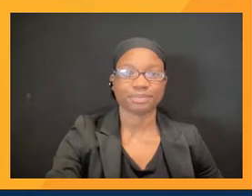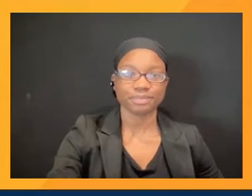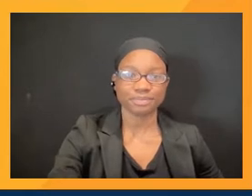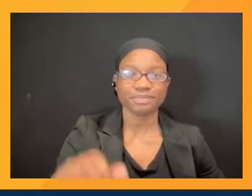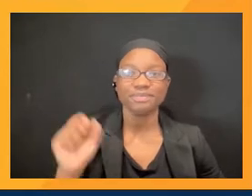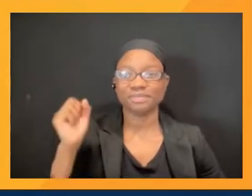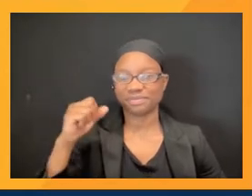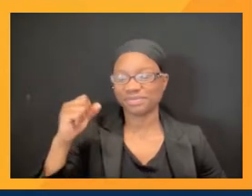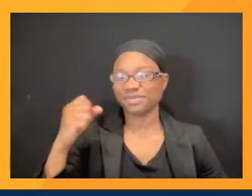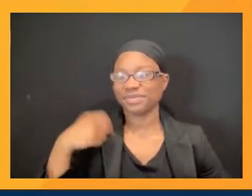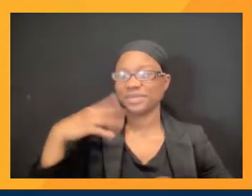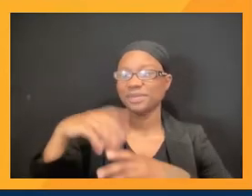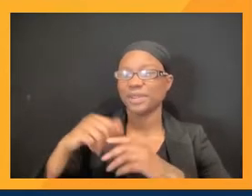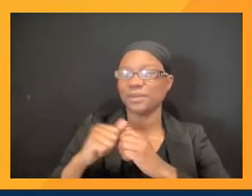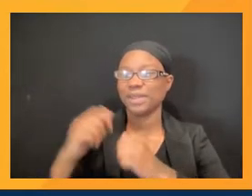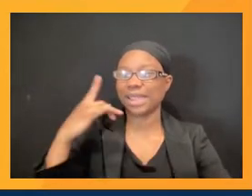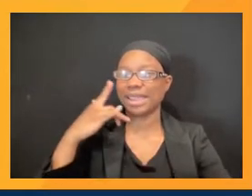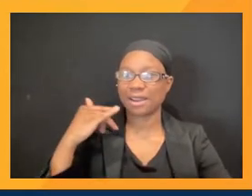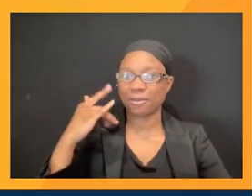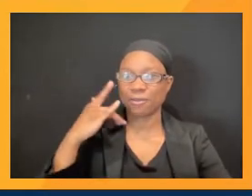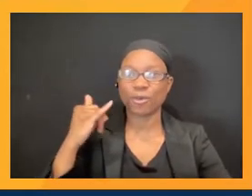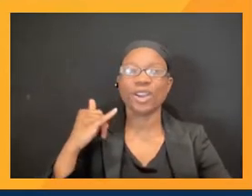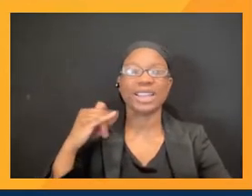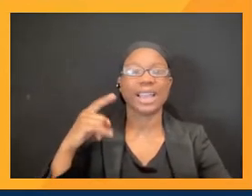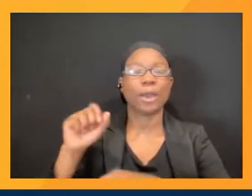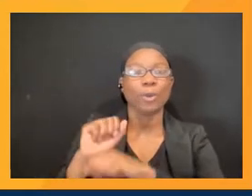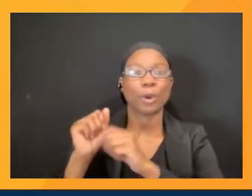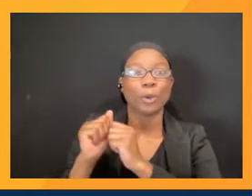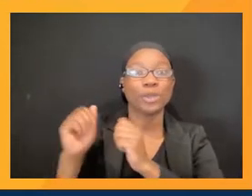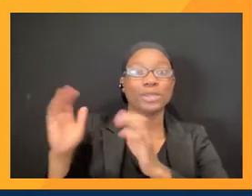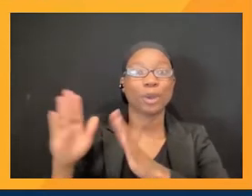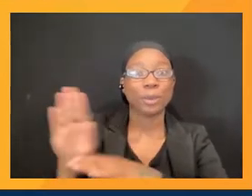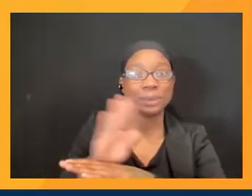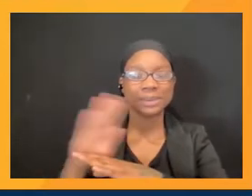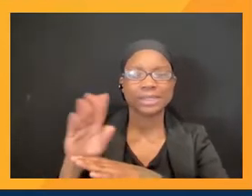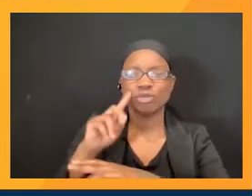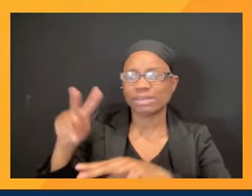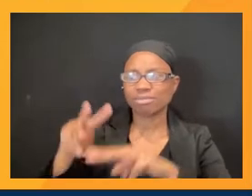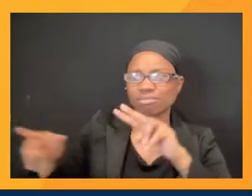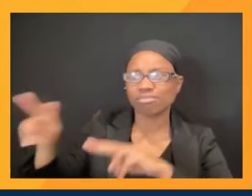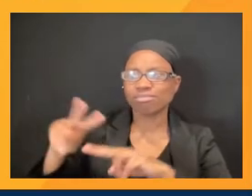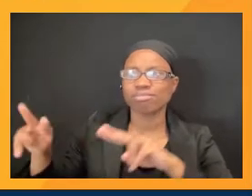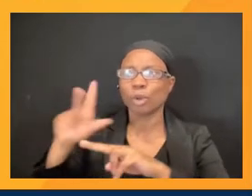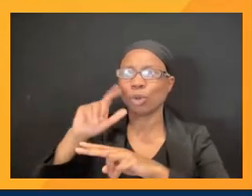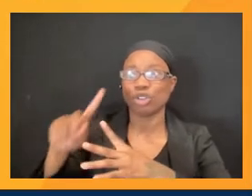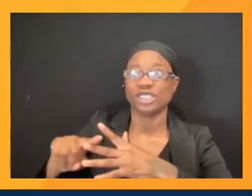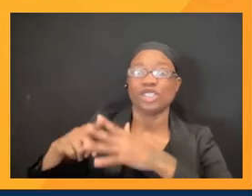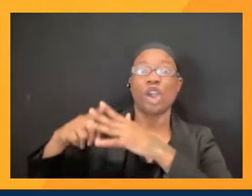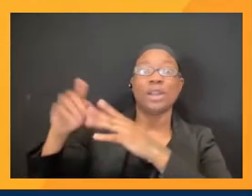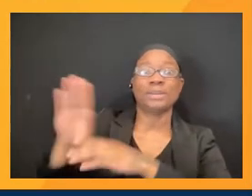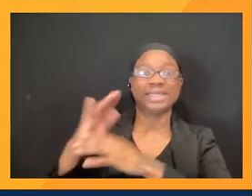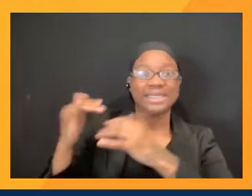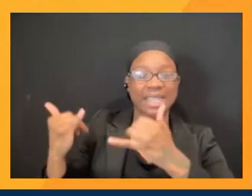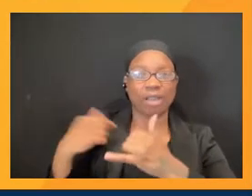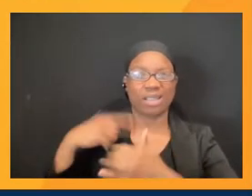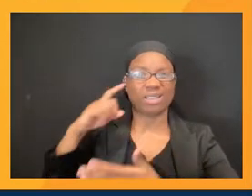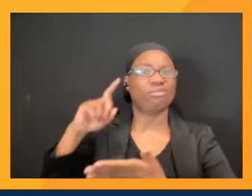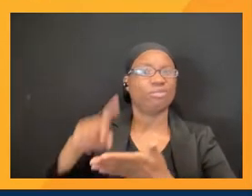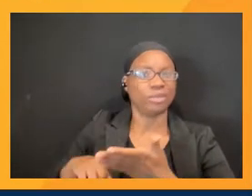what you do is, I think the way we looked at COVID when it first came versus where it is now is almost